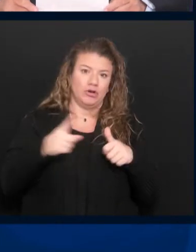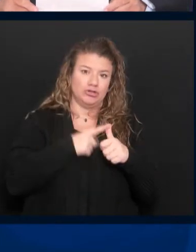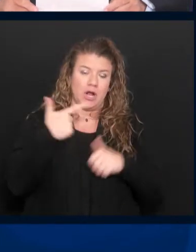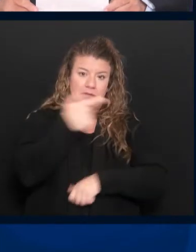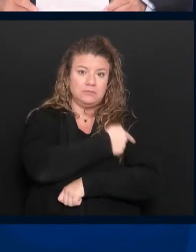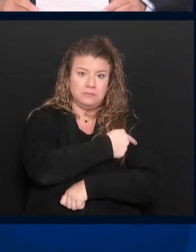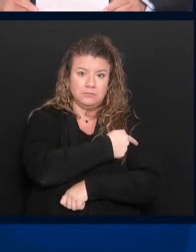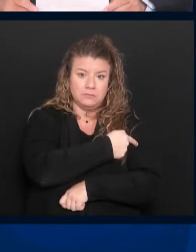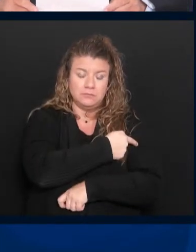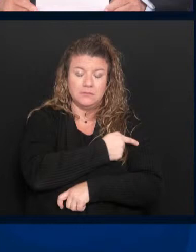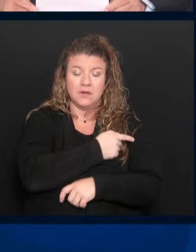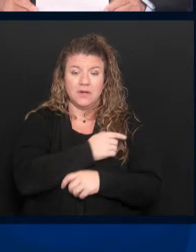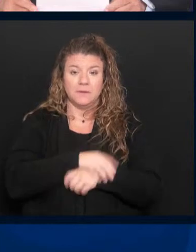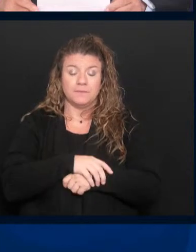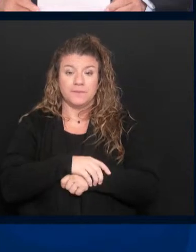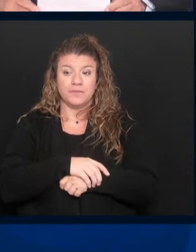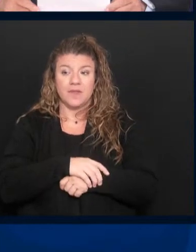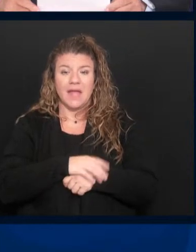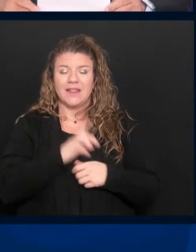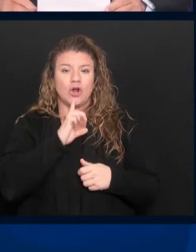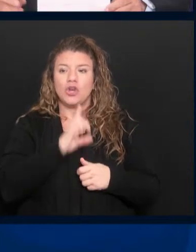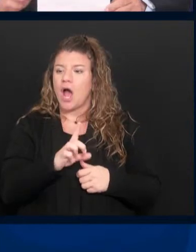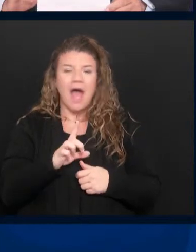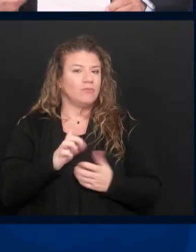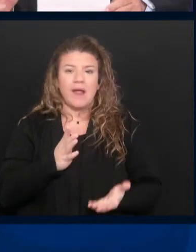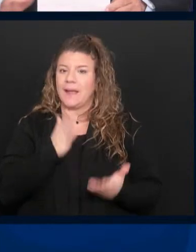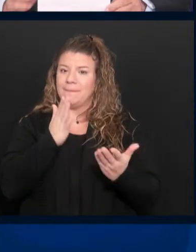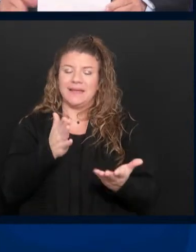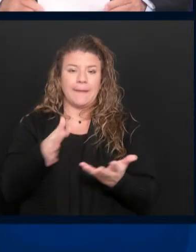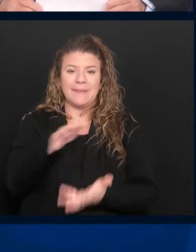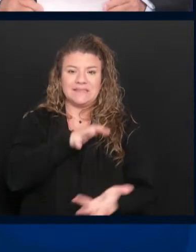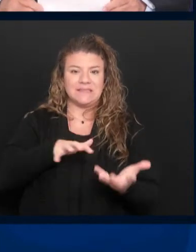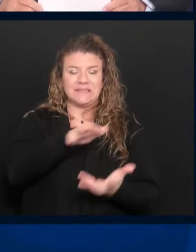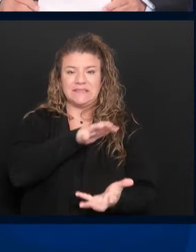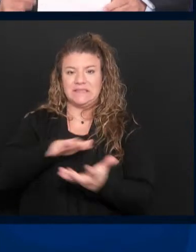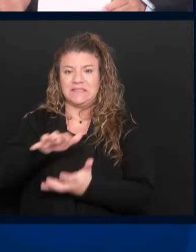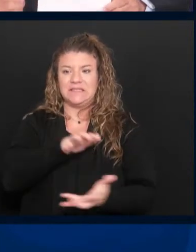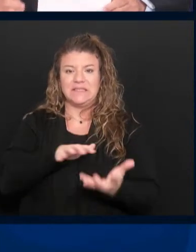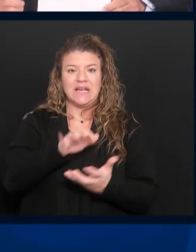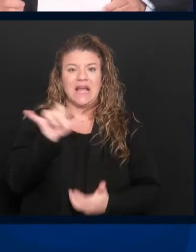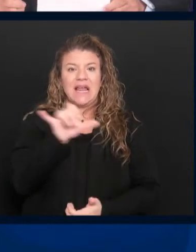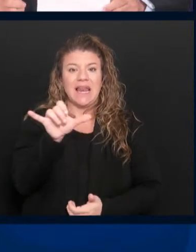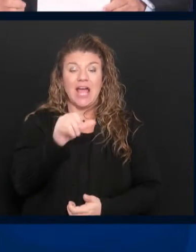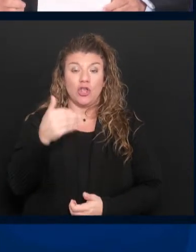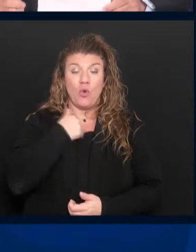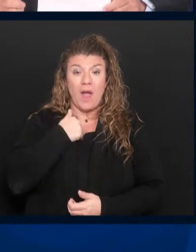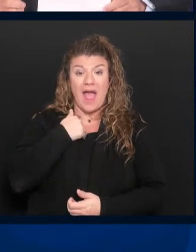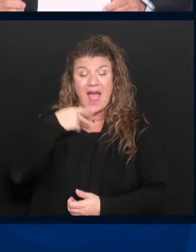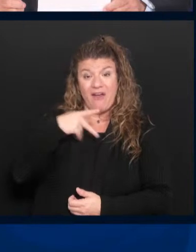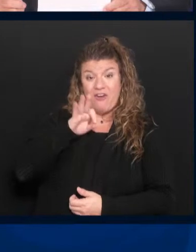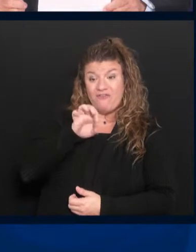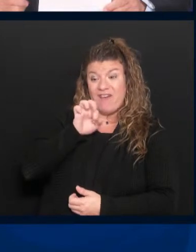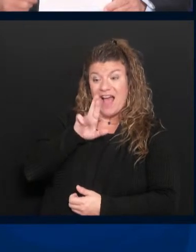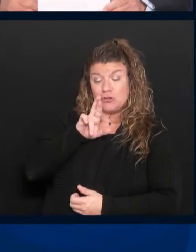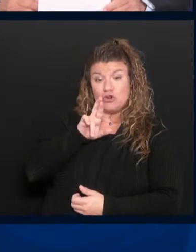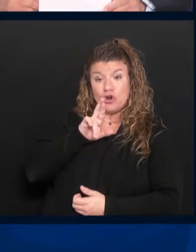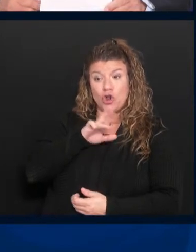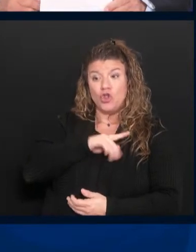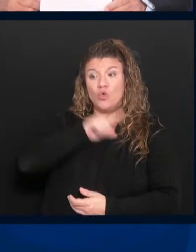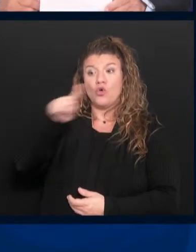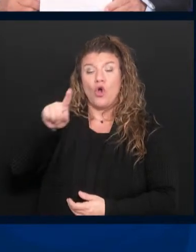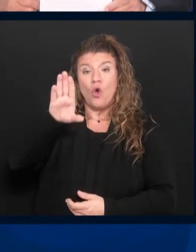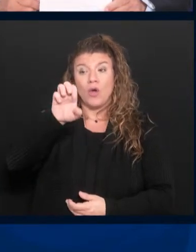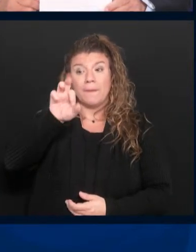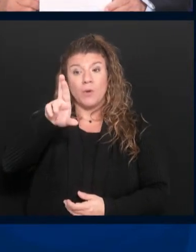You know, all the stuff, they're not recommending mixing things like you had Pfizer and now you're going to get a booster